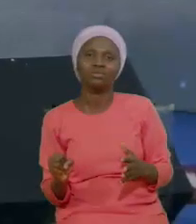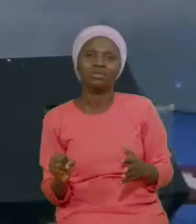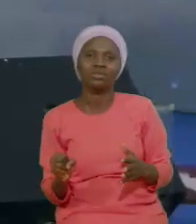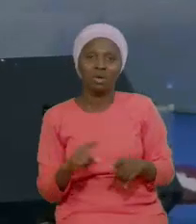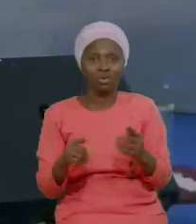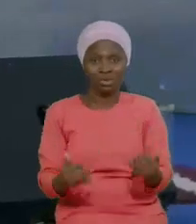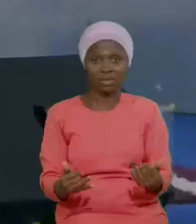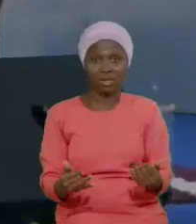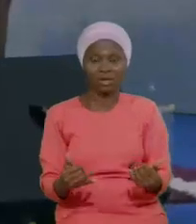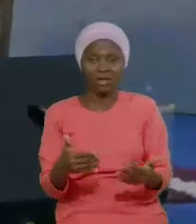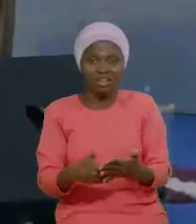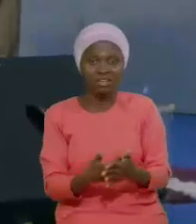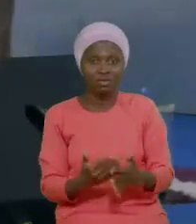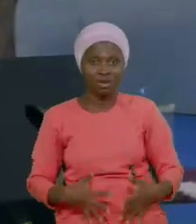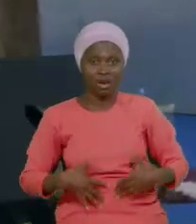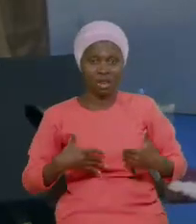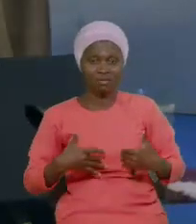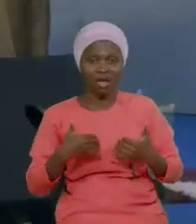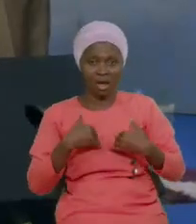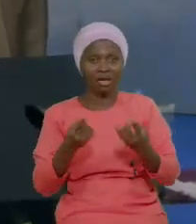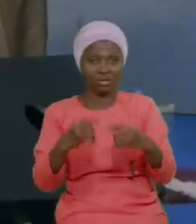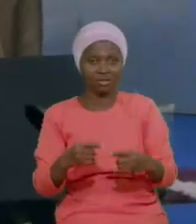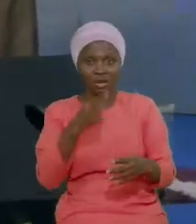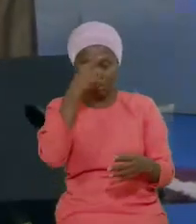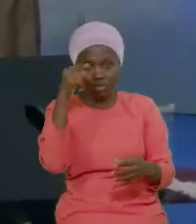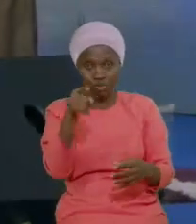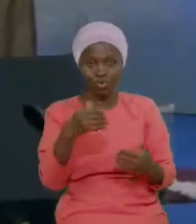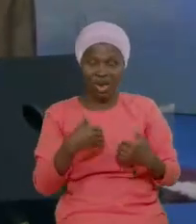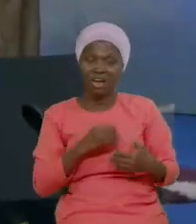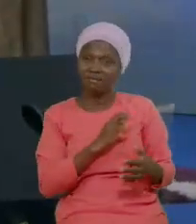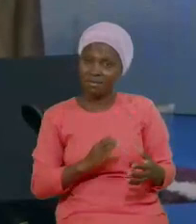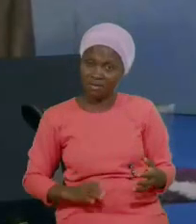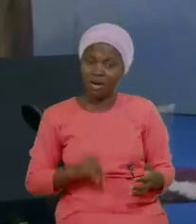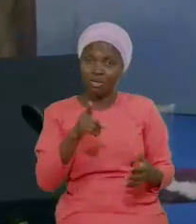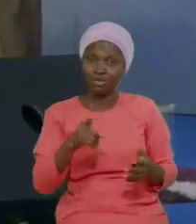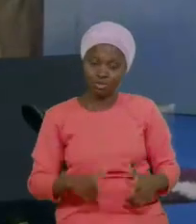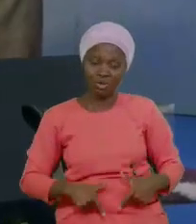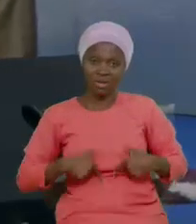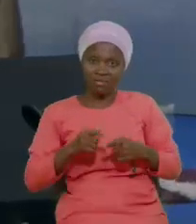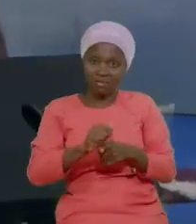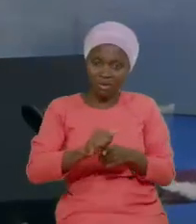life has come. Because you have Christ, you live righteously.